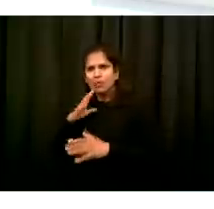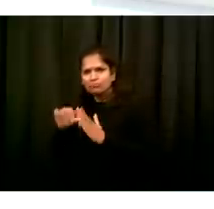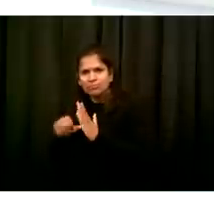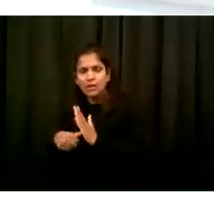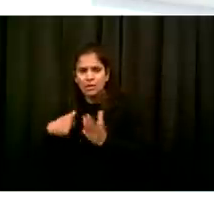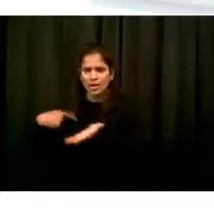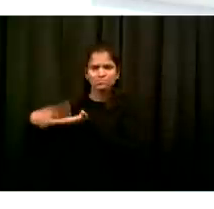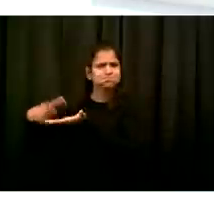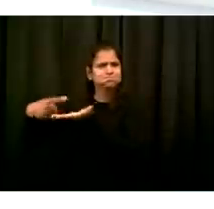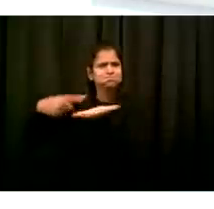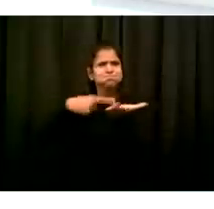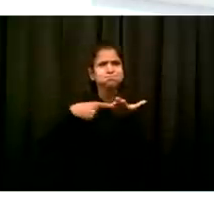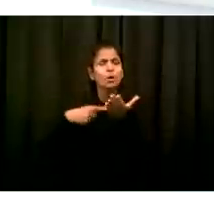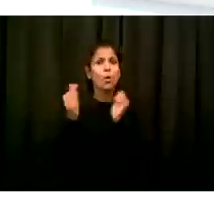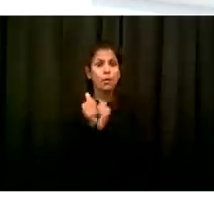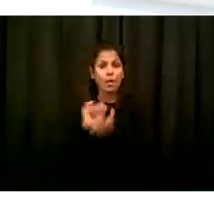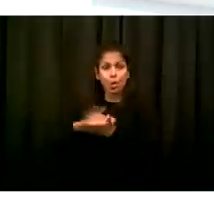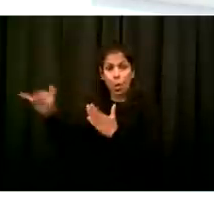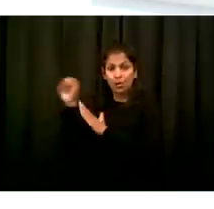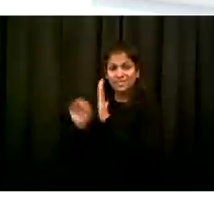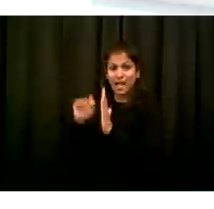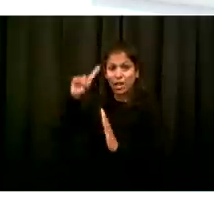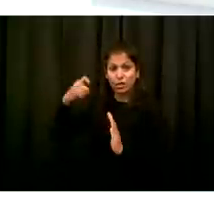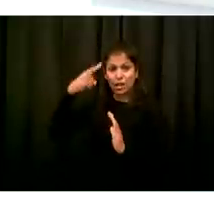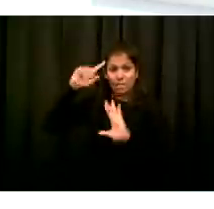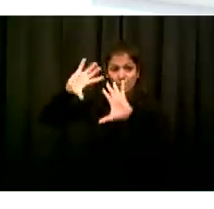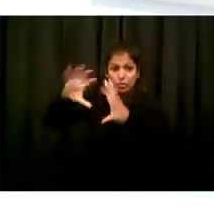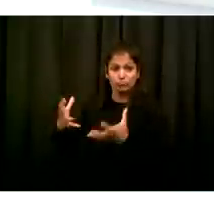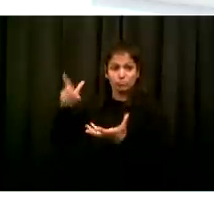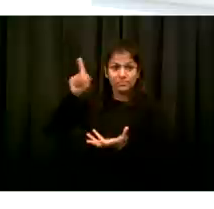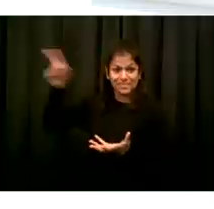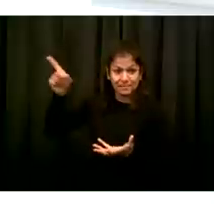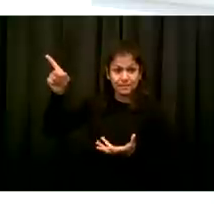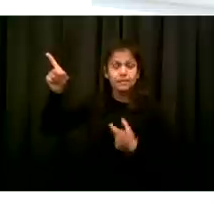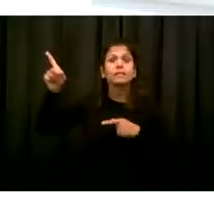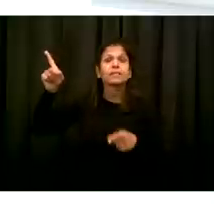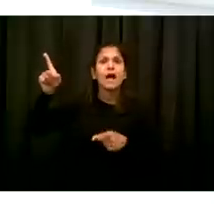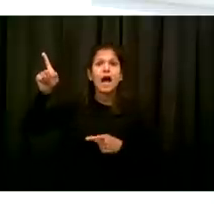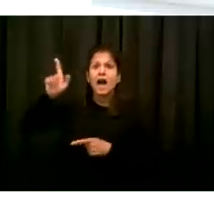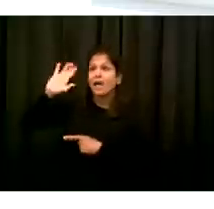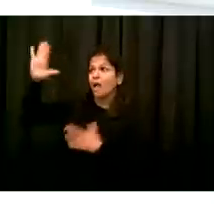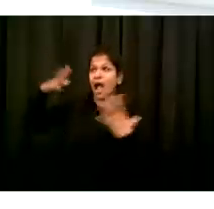level, to explain our reasoning, you know, to explain why it is that